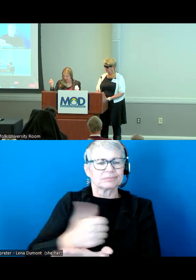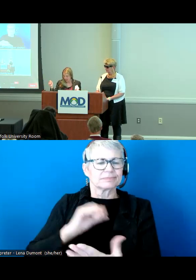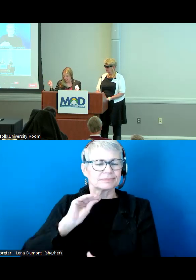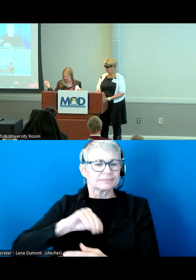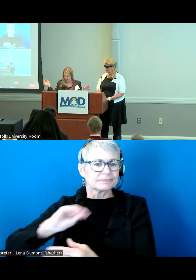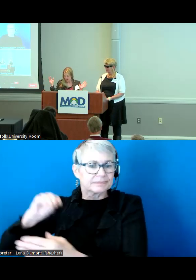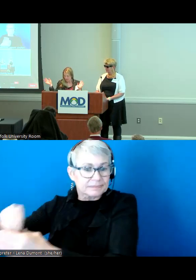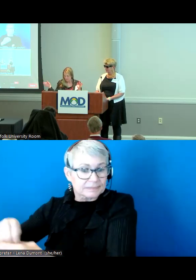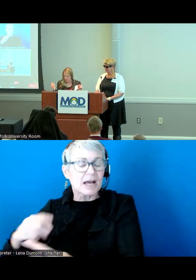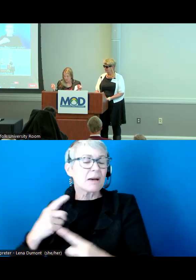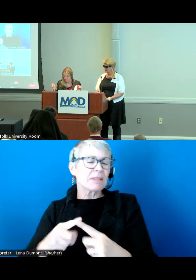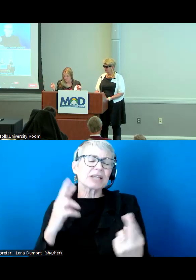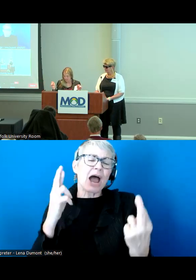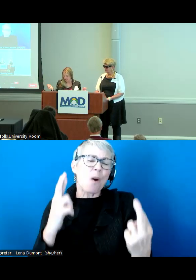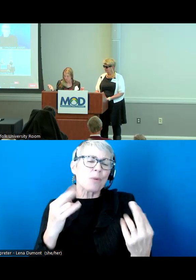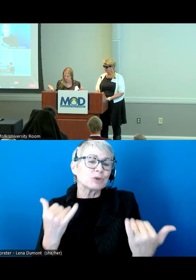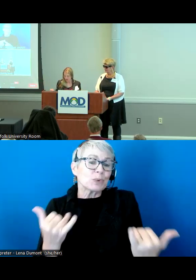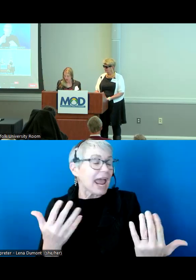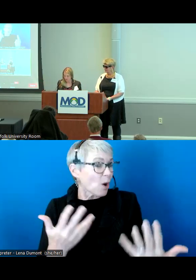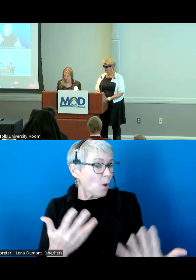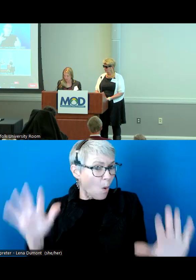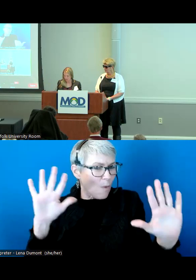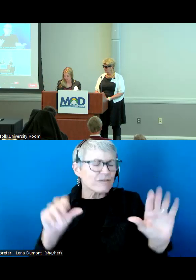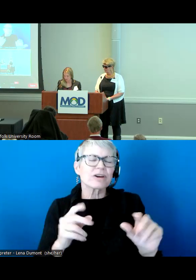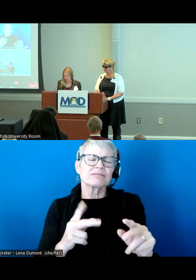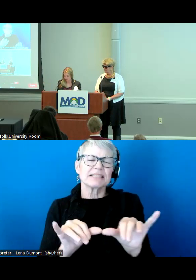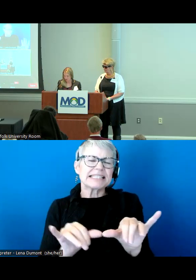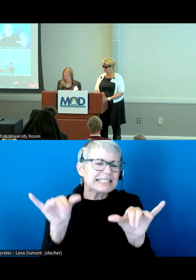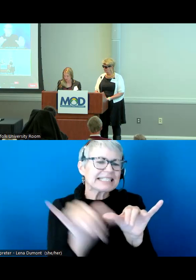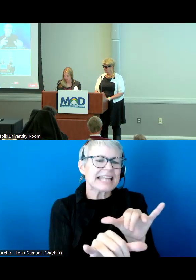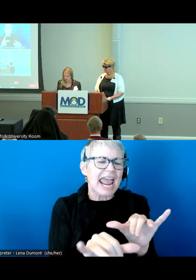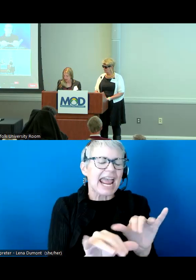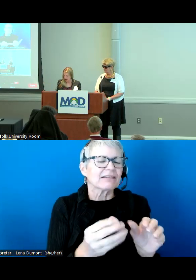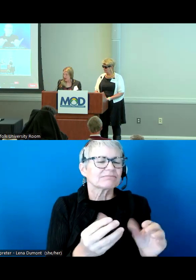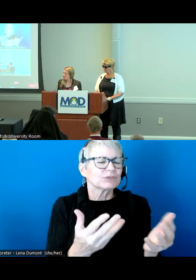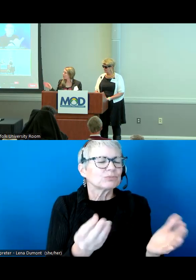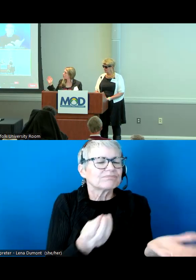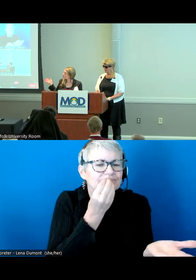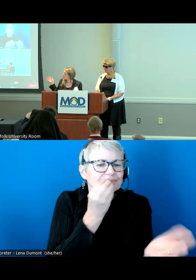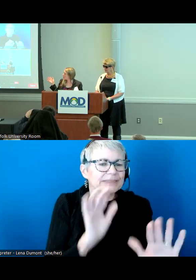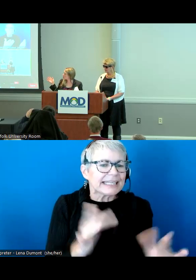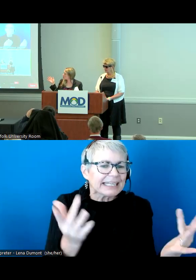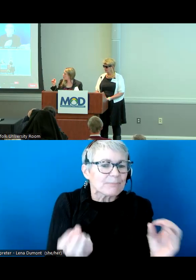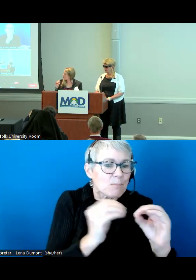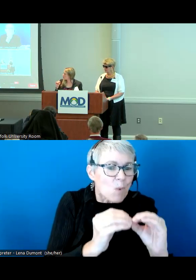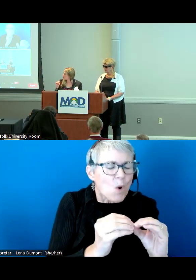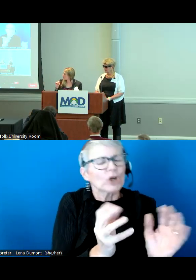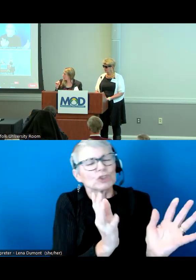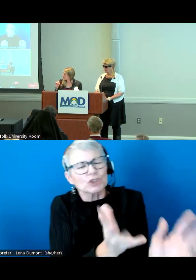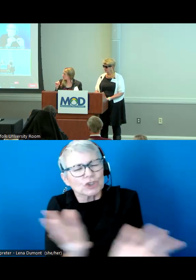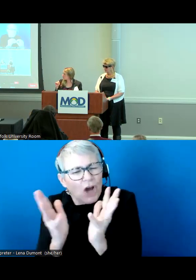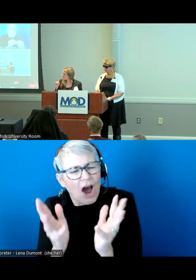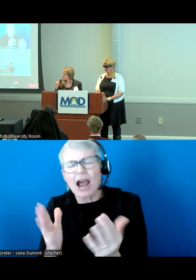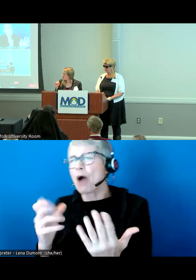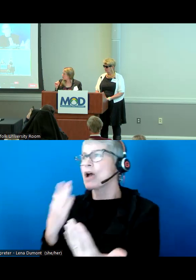back there and mingle, continue the great conversations that you started during the break. Thank you so much to our virtual